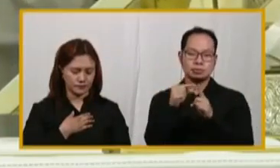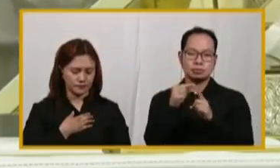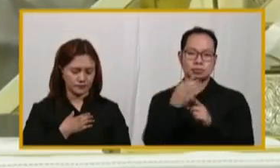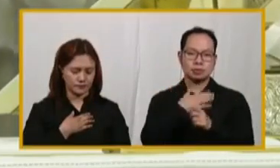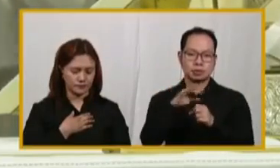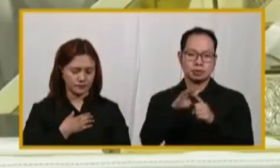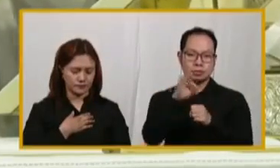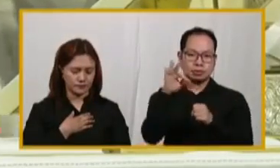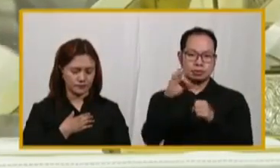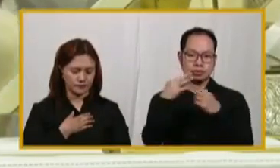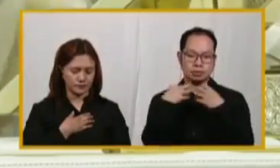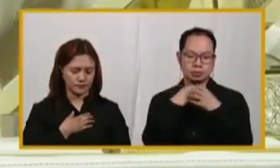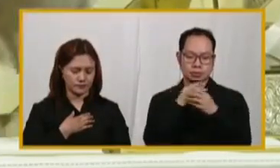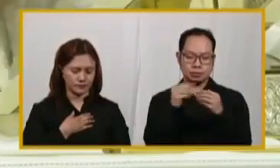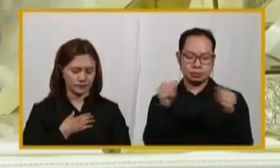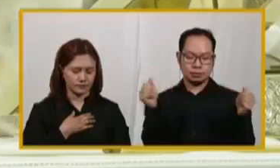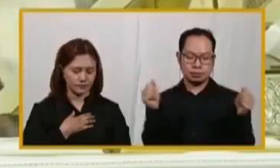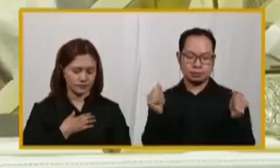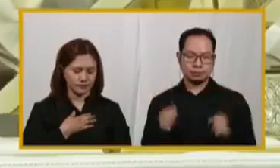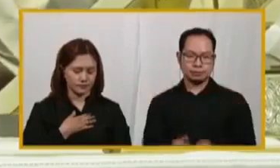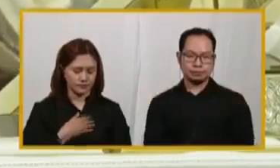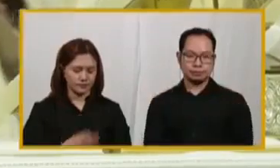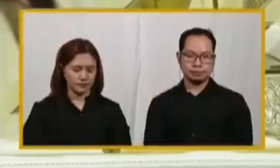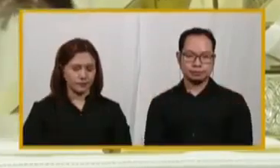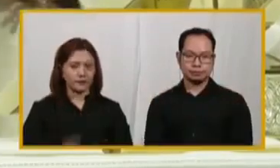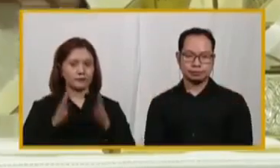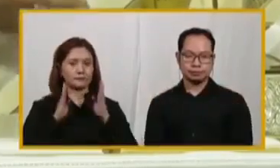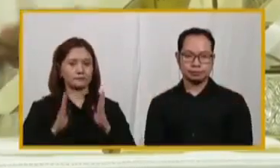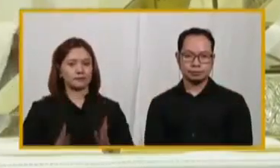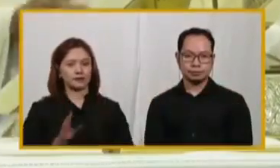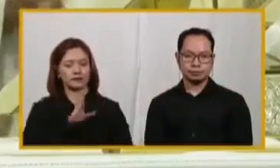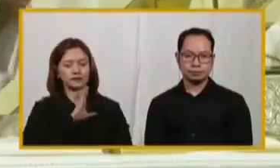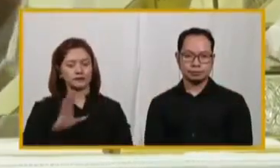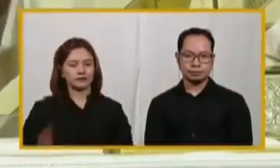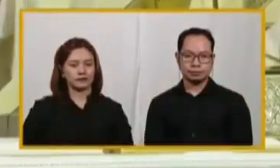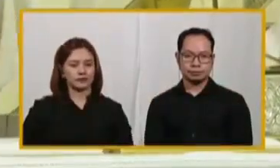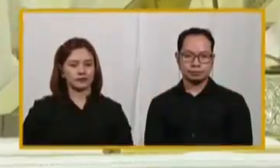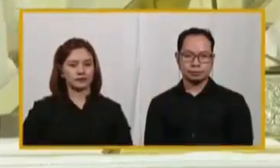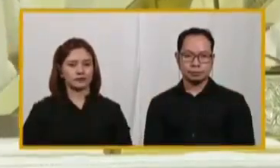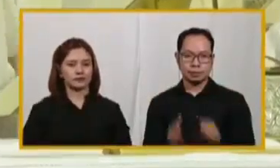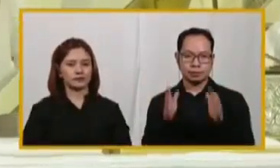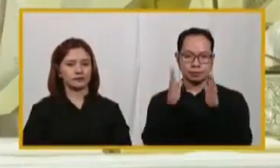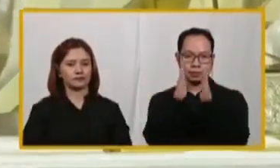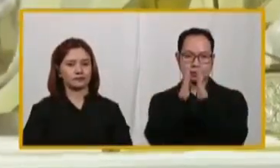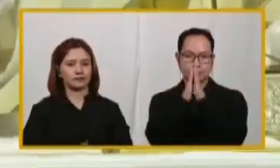my soul shall be healed. The body of Christ. Amen.